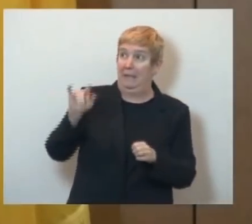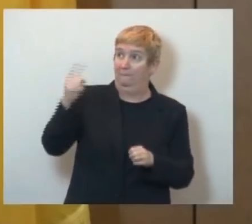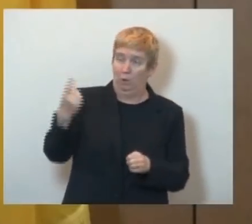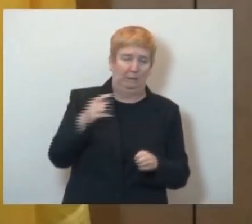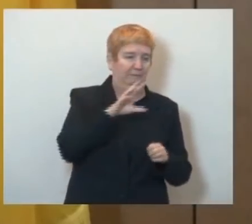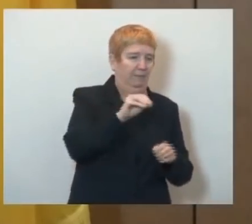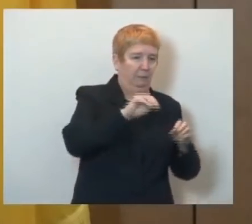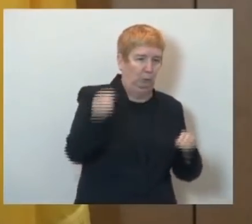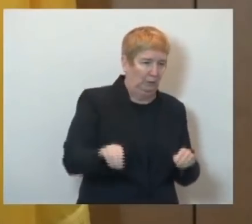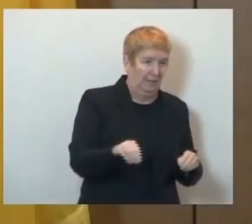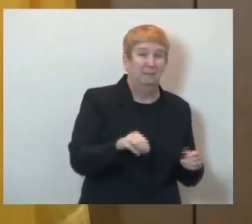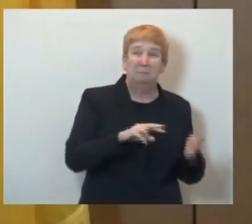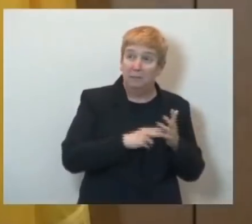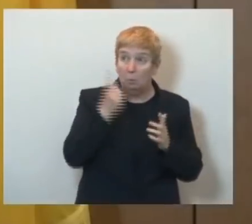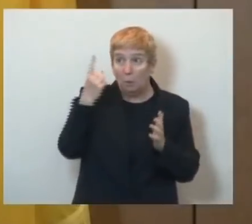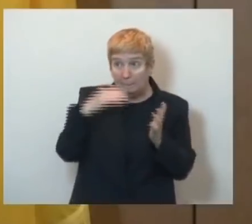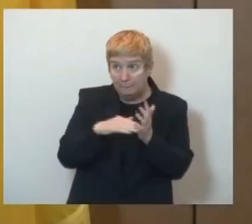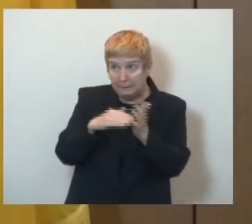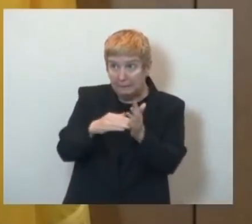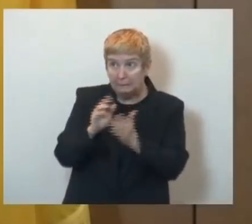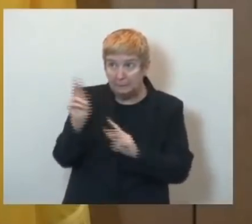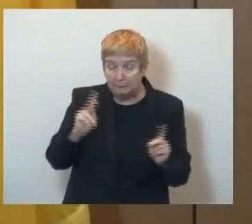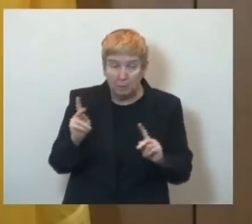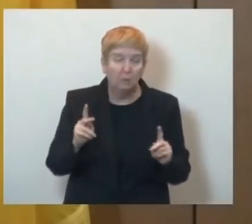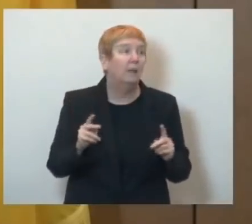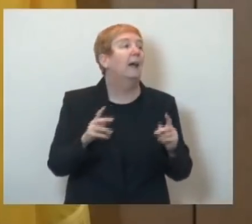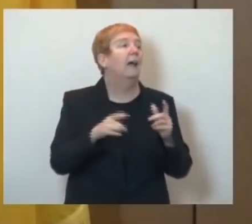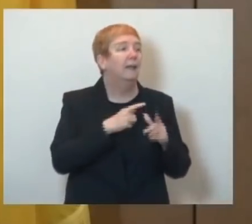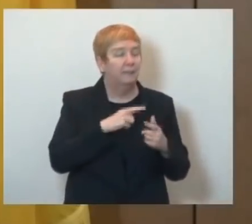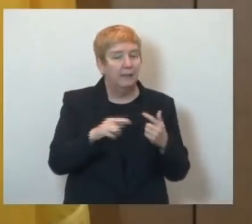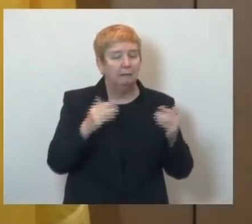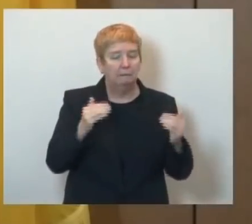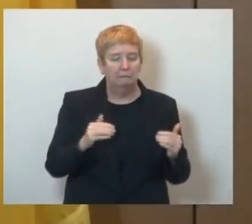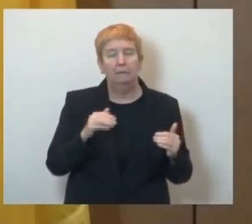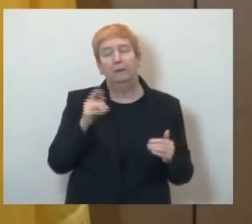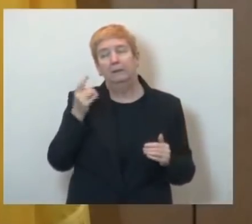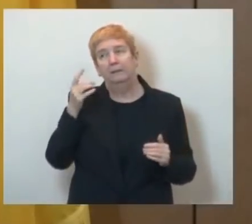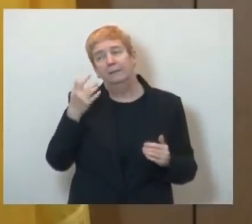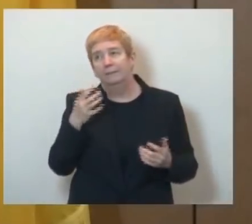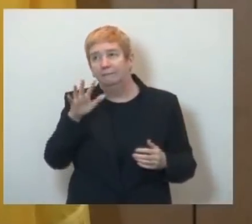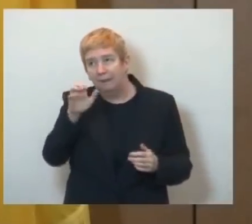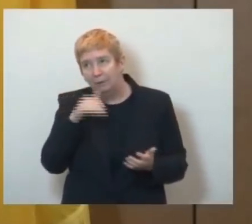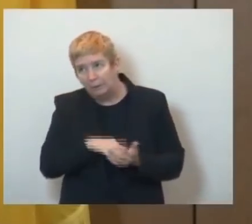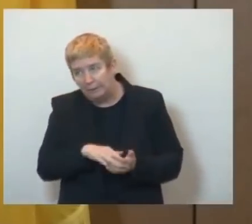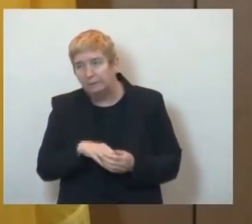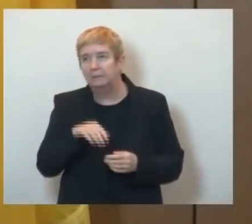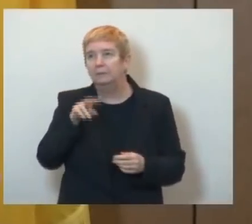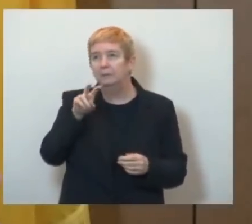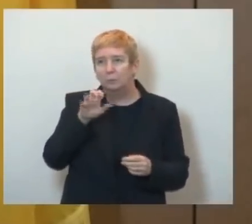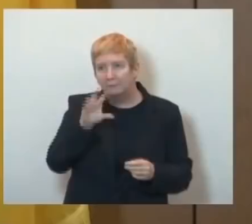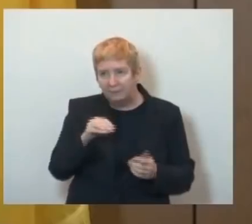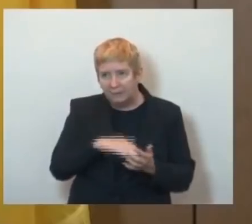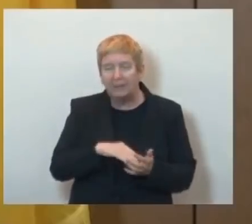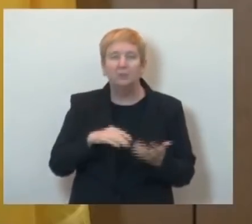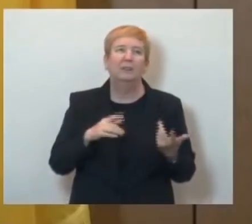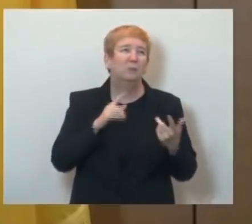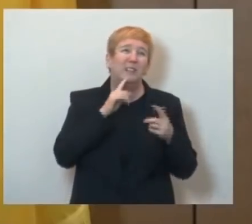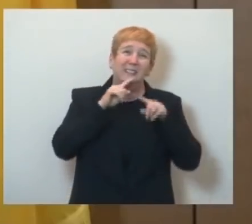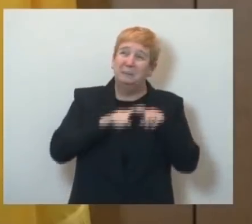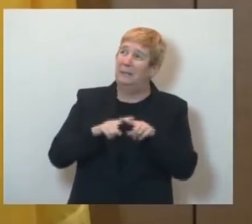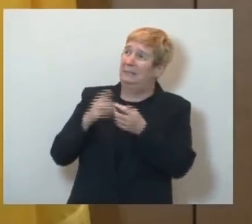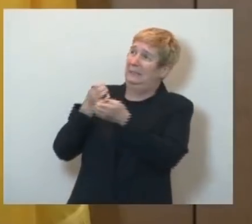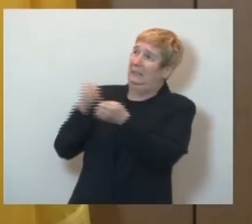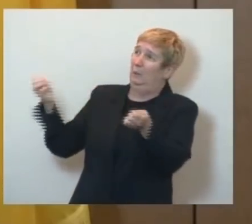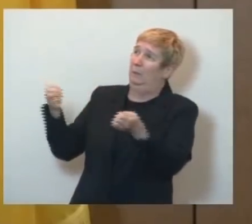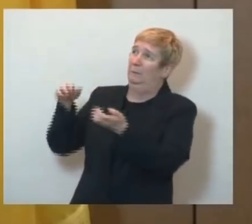So 1 million people. And then we sort of scaled back, 500,000 people, 250,000, and it really is tied to supplies. I think